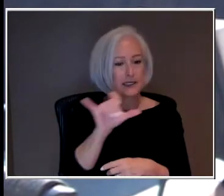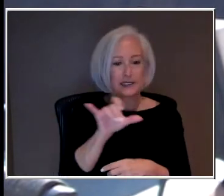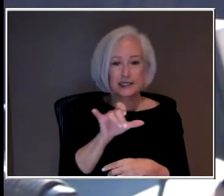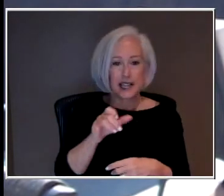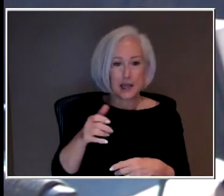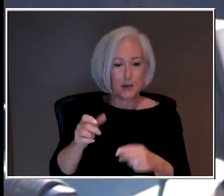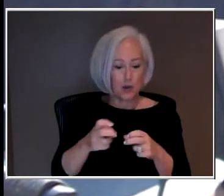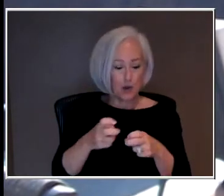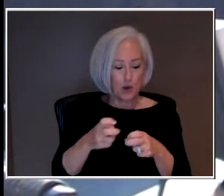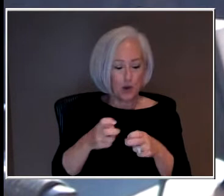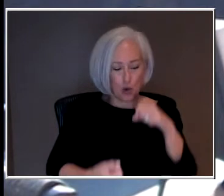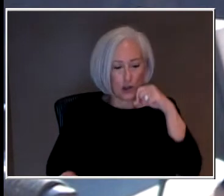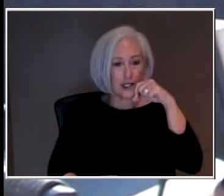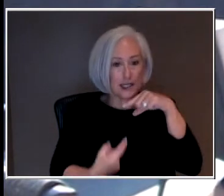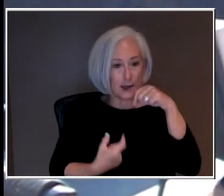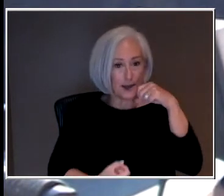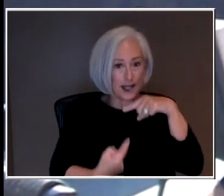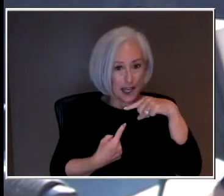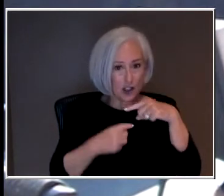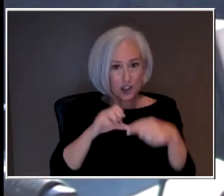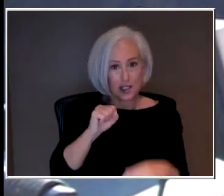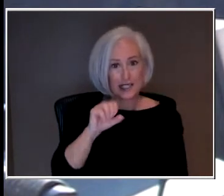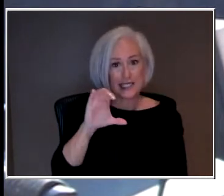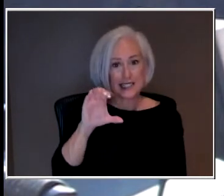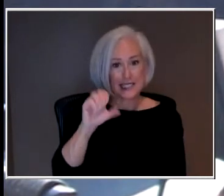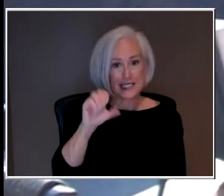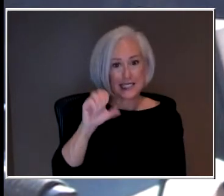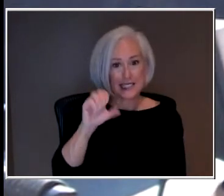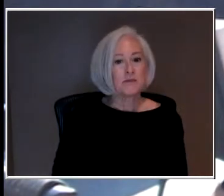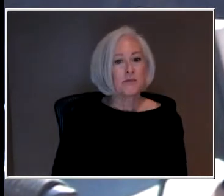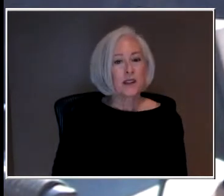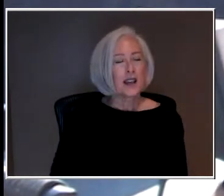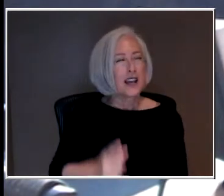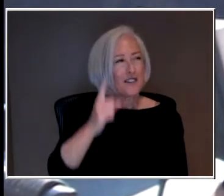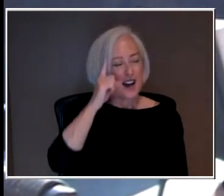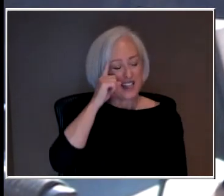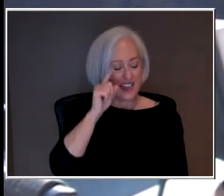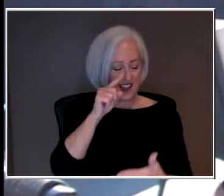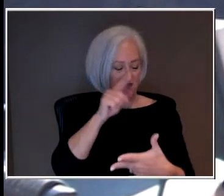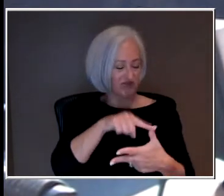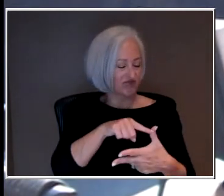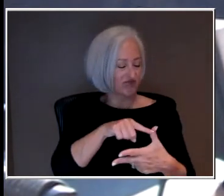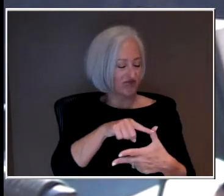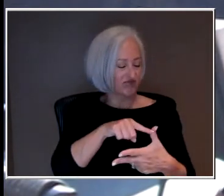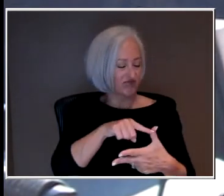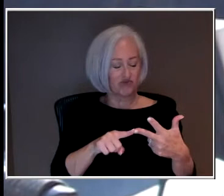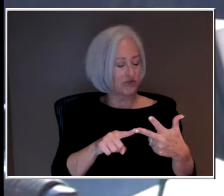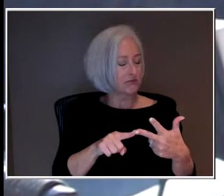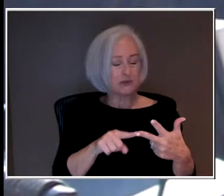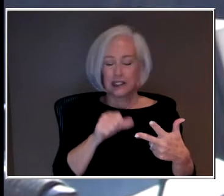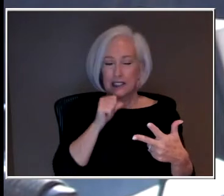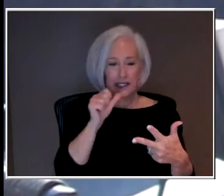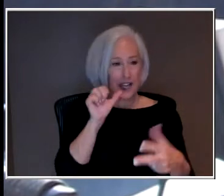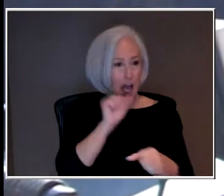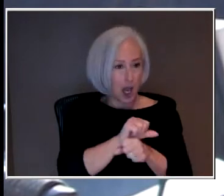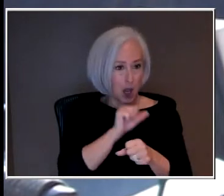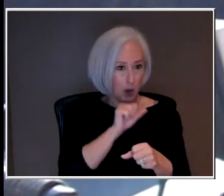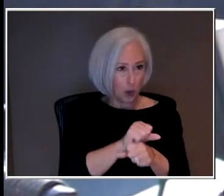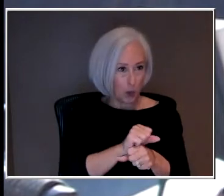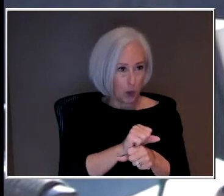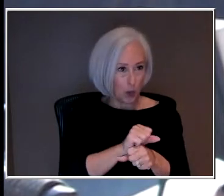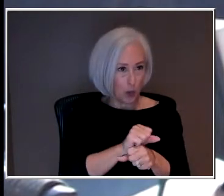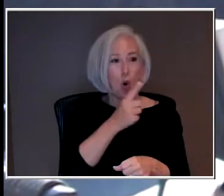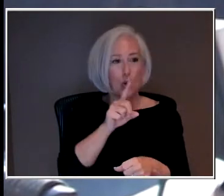someone in my clinic and I think, you know what, A, B, and C is really not going to even get you anywhere. It's just going to make you jump through unnecessary